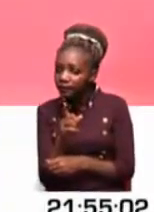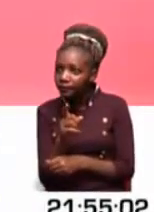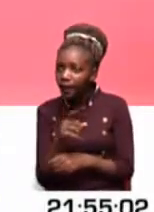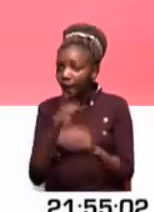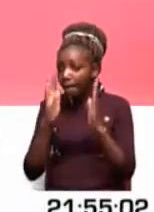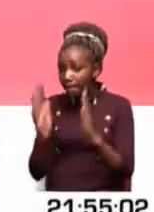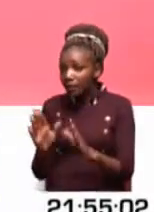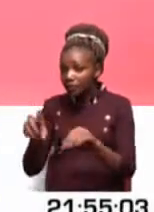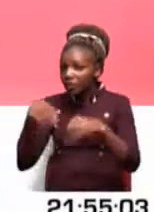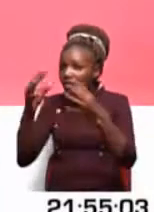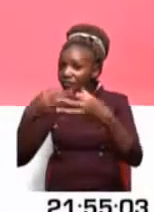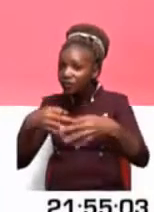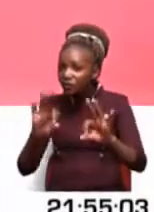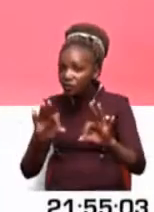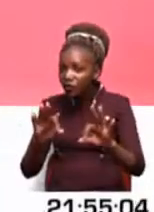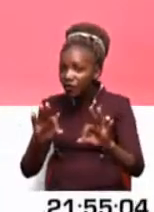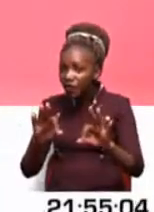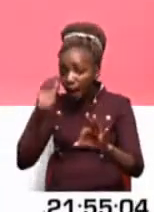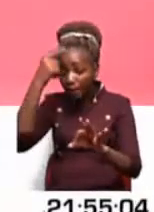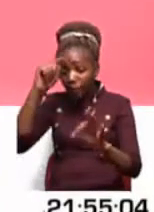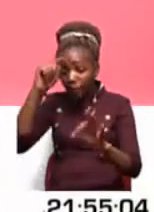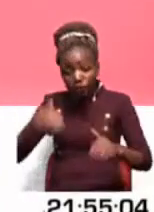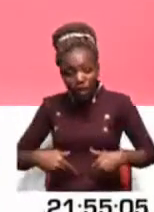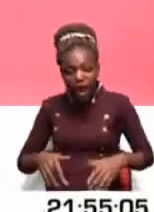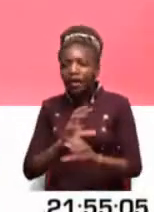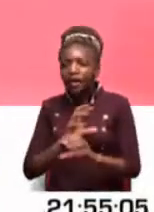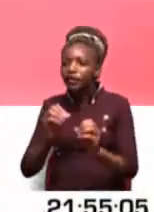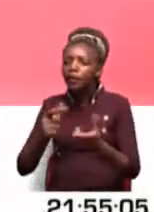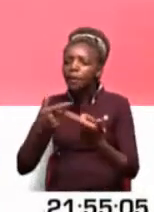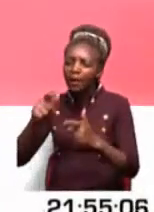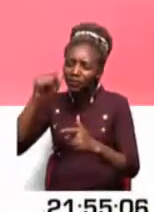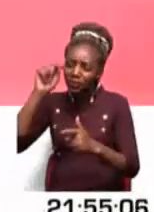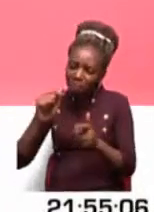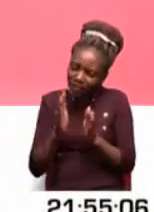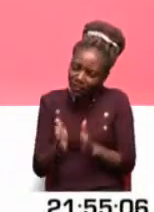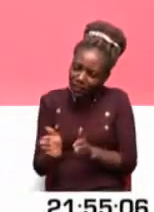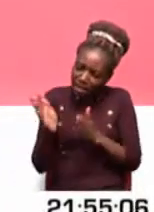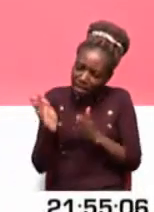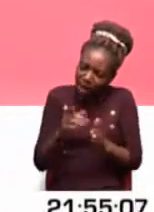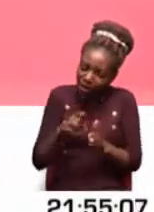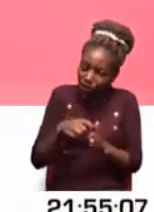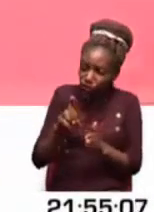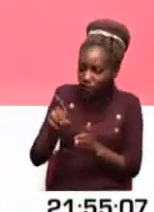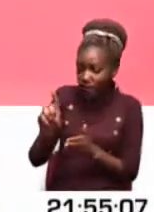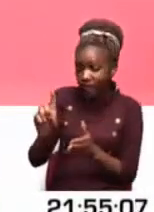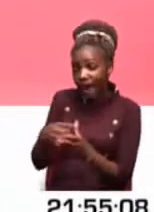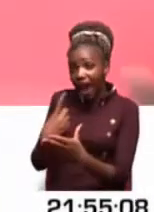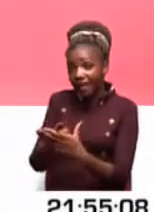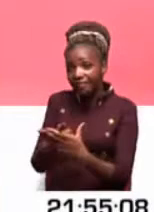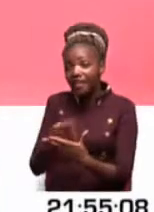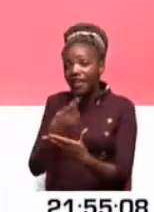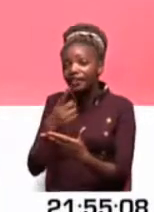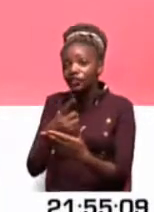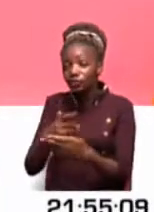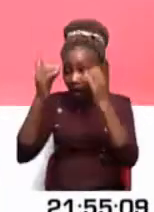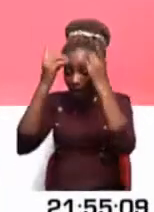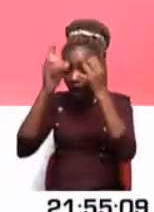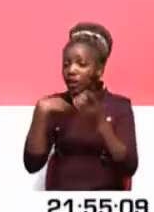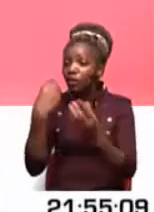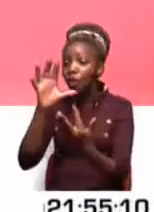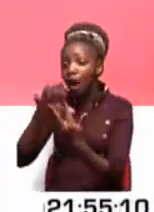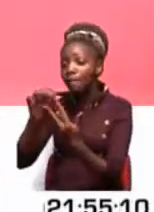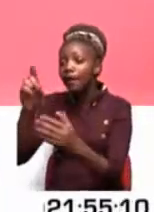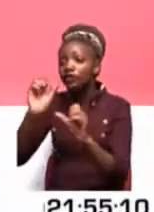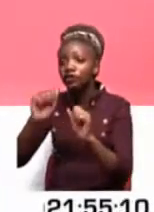you because you're young. You have to fight for it. You have to organize, you know, yourselves in such a way that decide who among you is going to be the